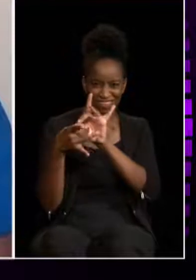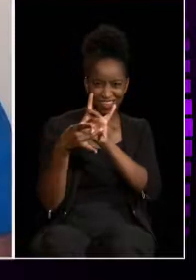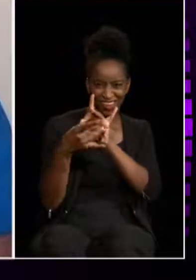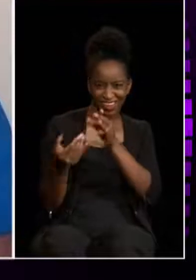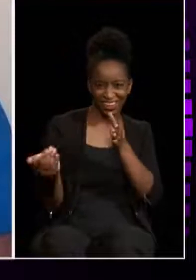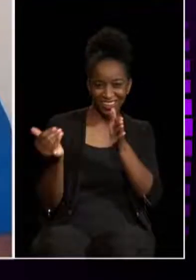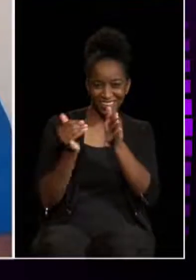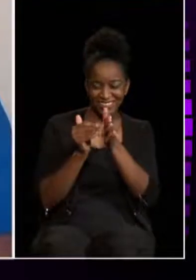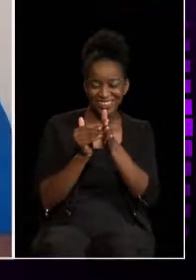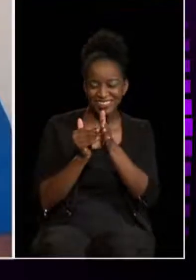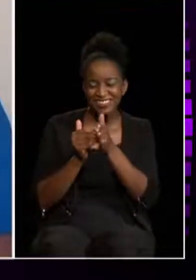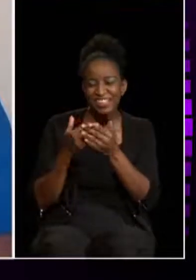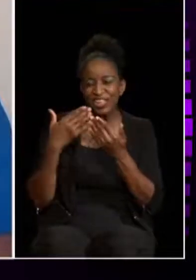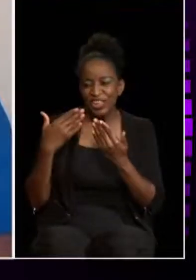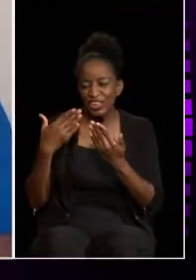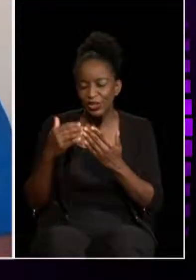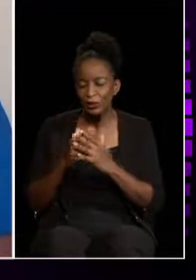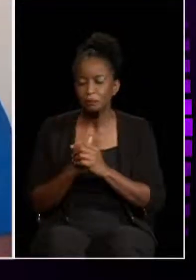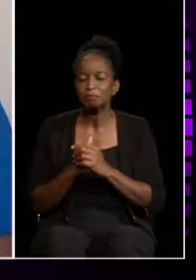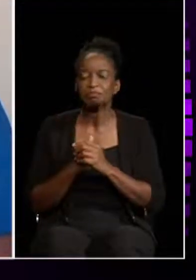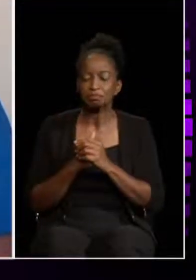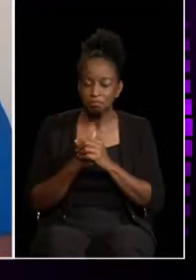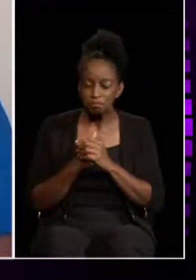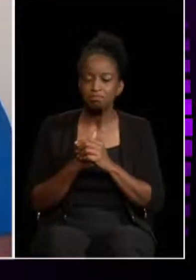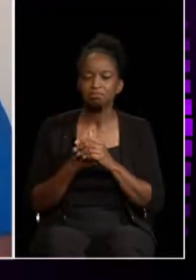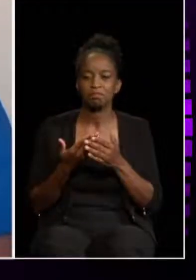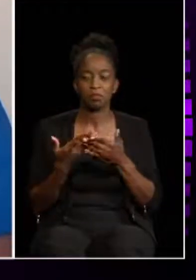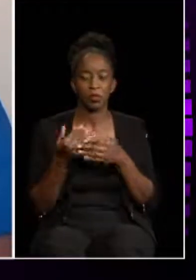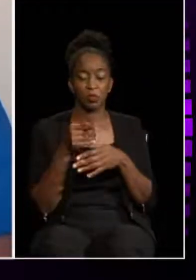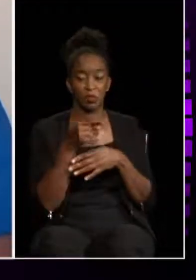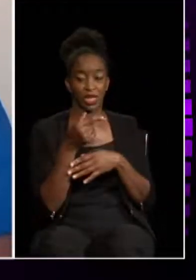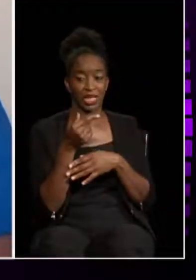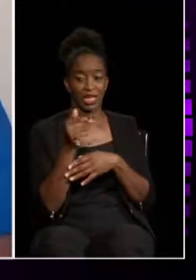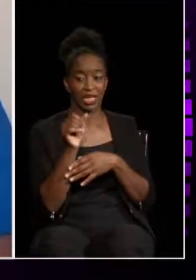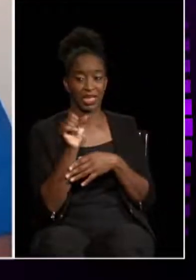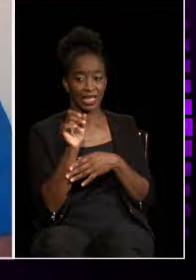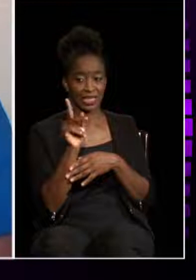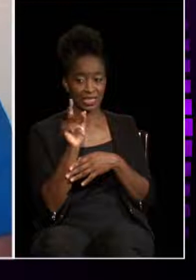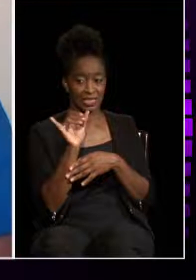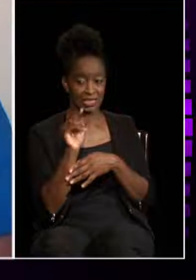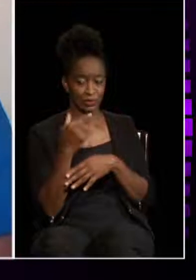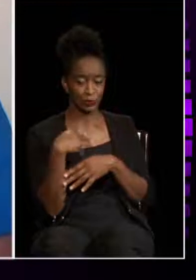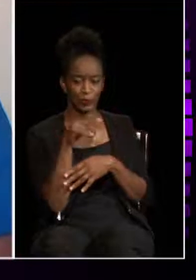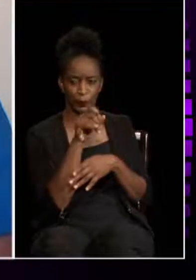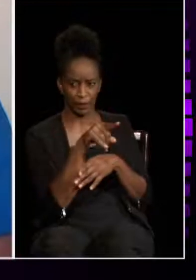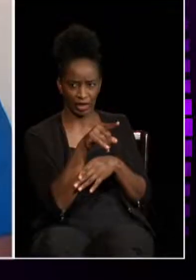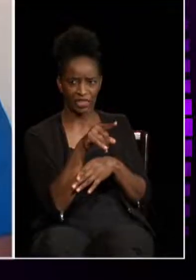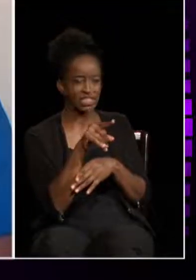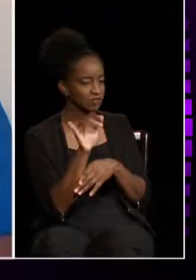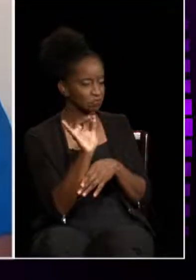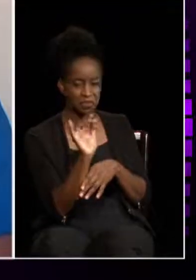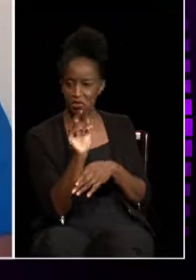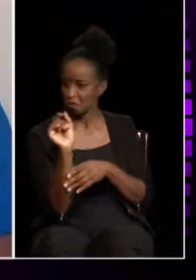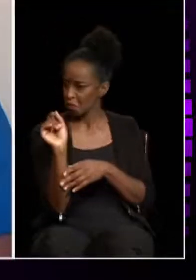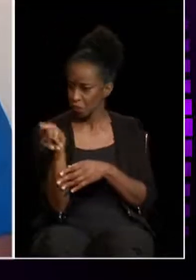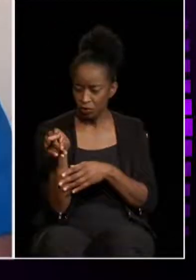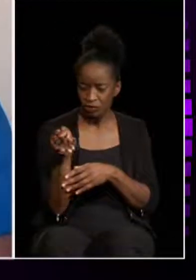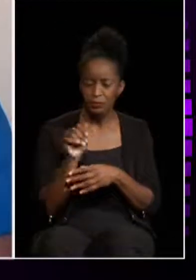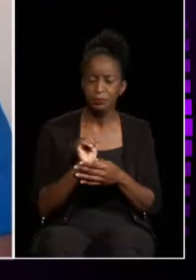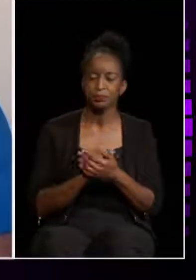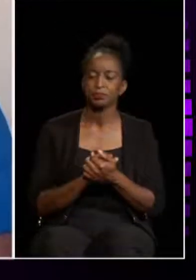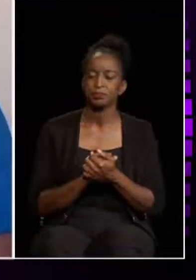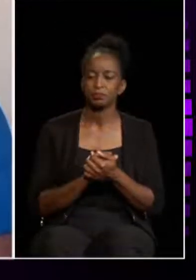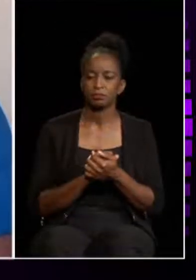question for you that I had asked Mr. Gaskin was, based on the COVID-19 pandemic